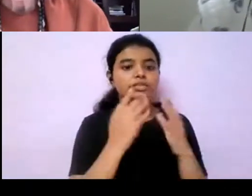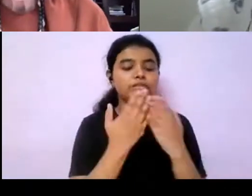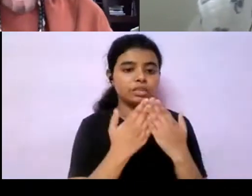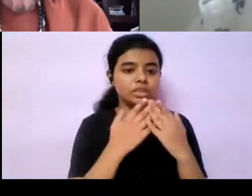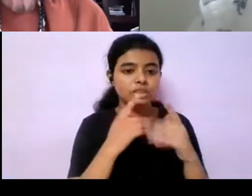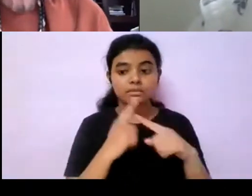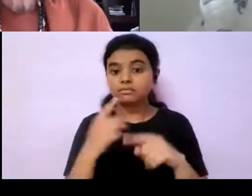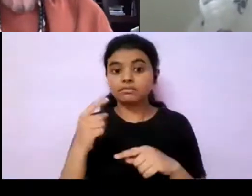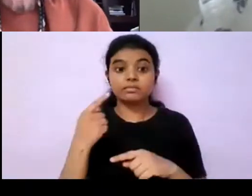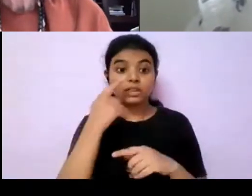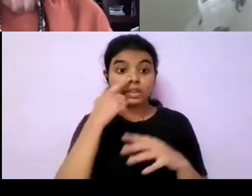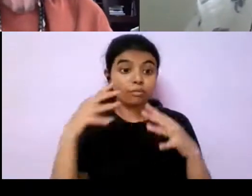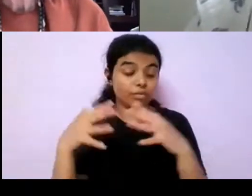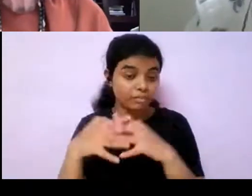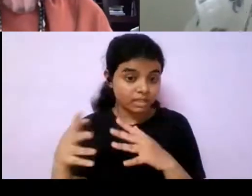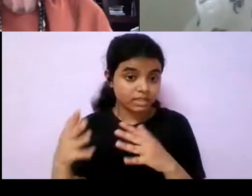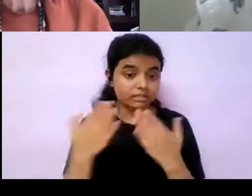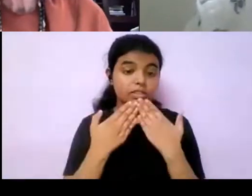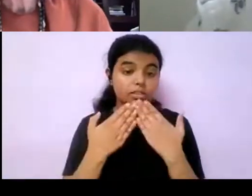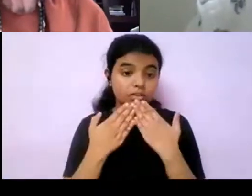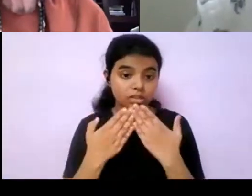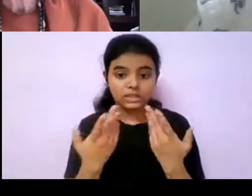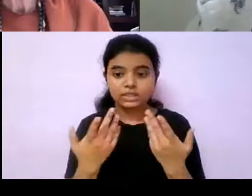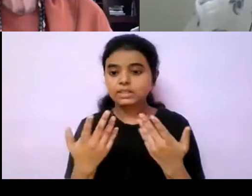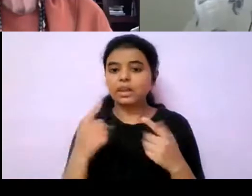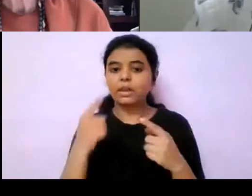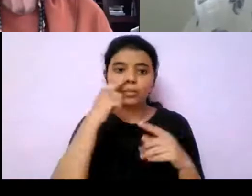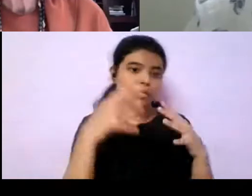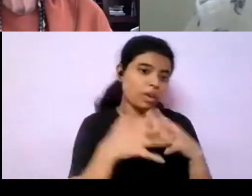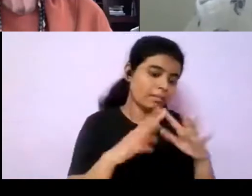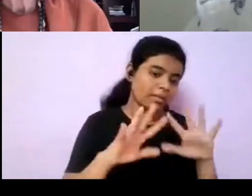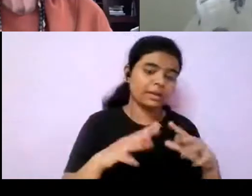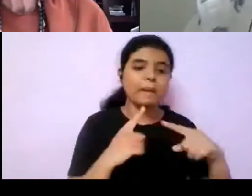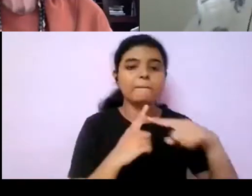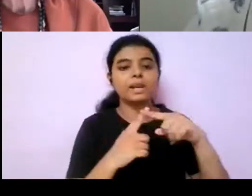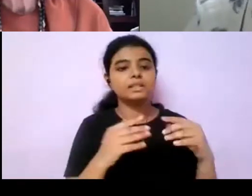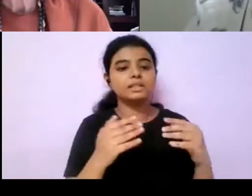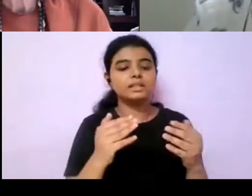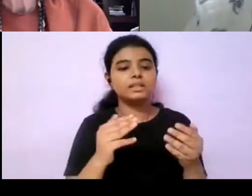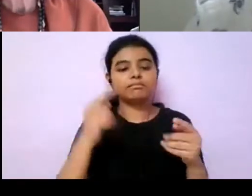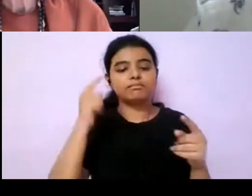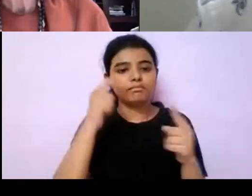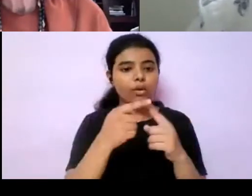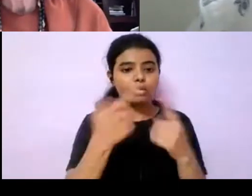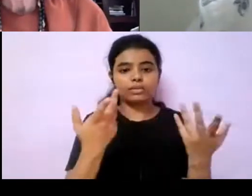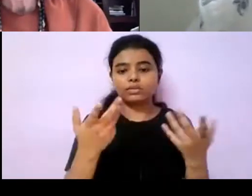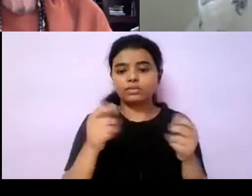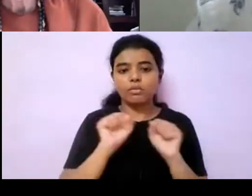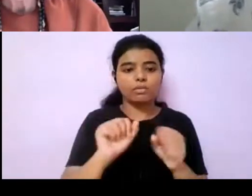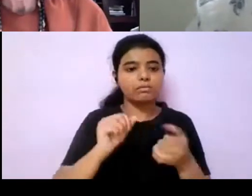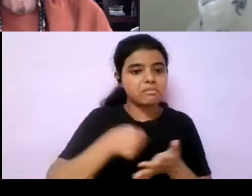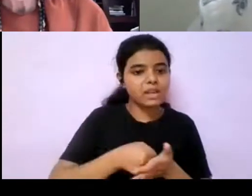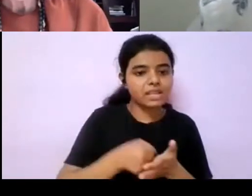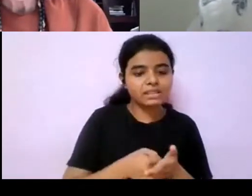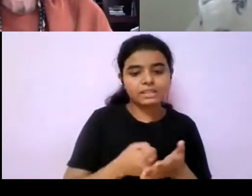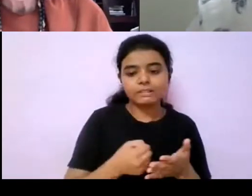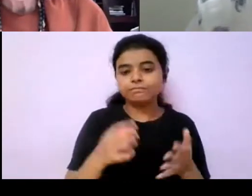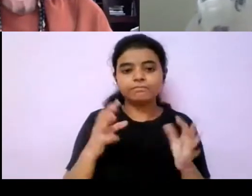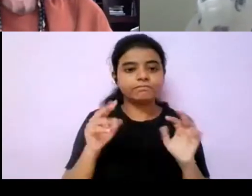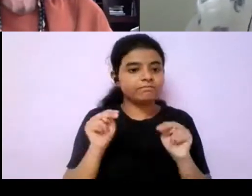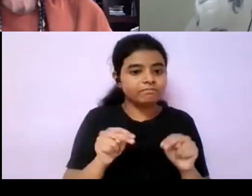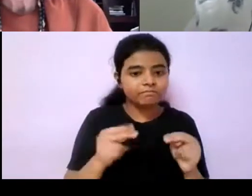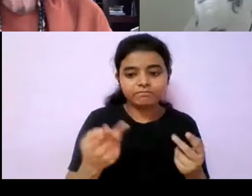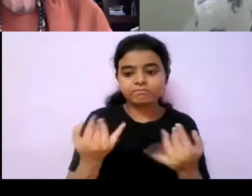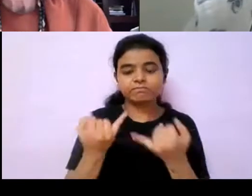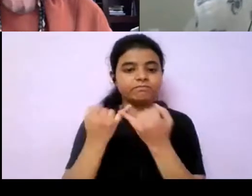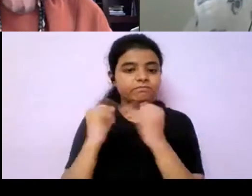are familiar with. Women and Moral Theory, the Subject of Care, Theoretical Perspectives on Dependency and Women,